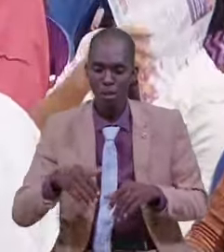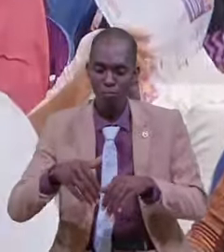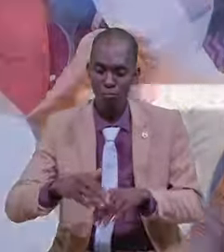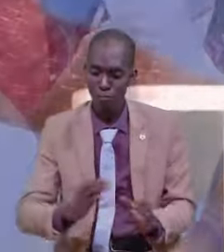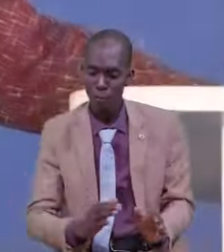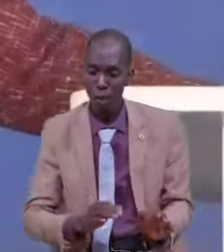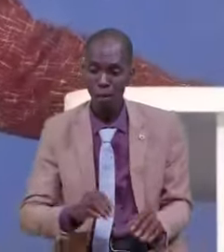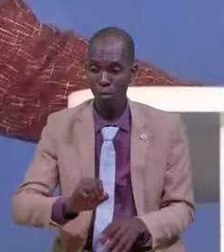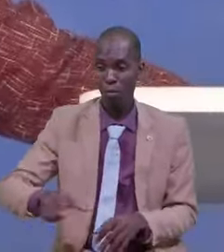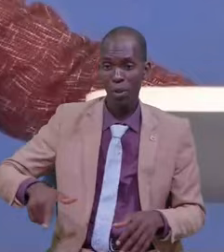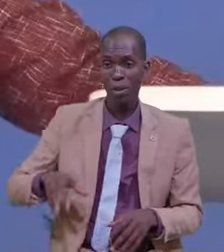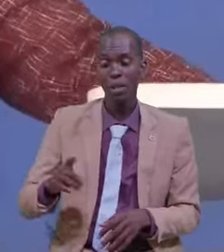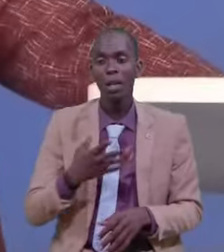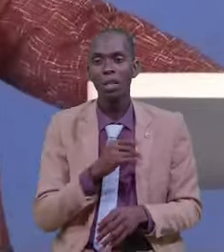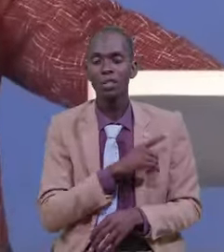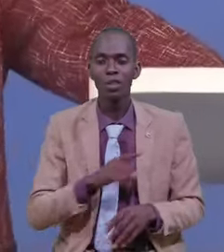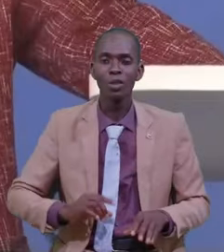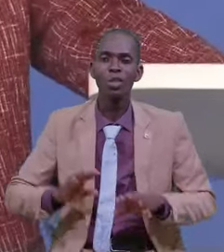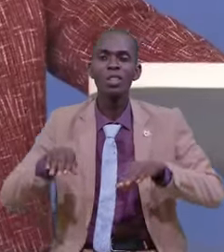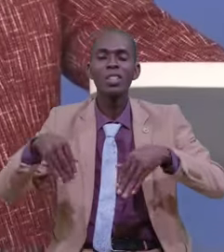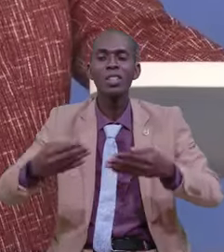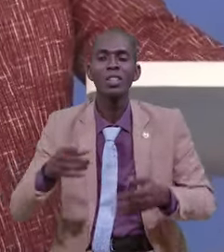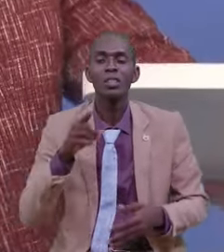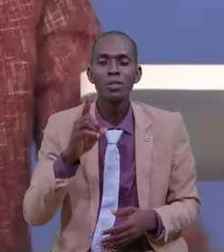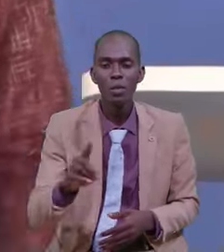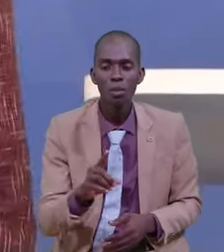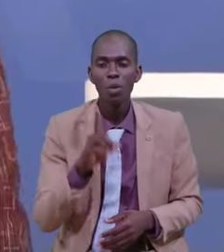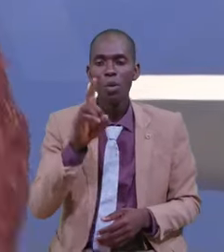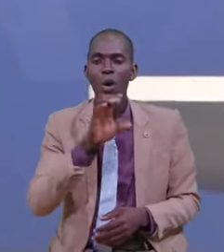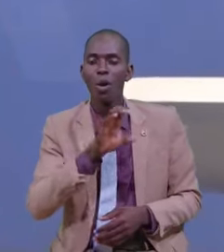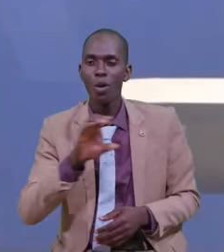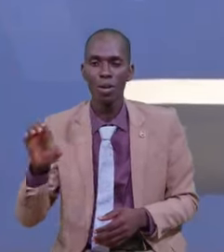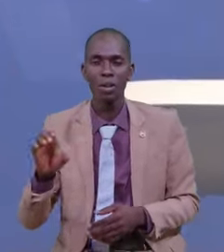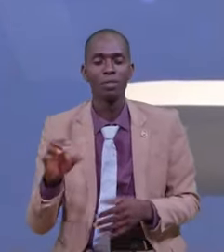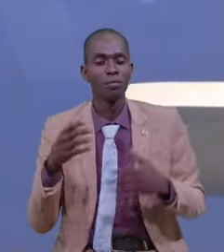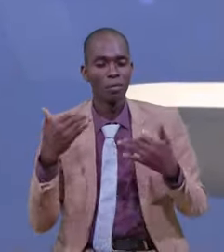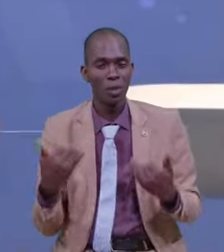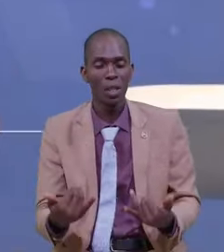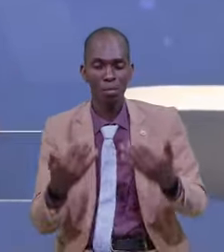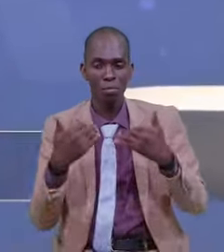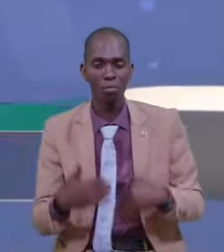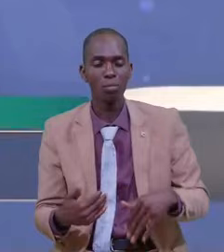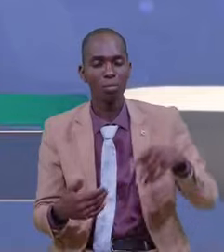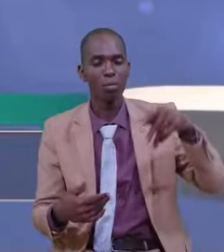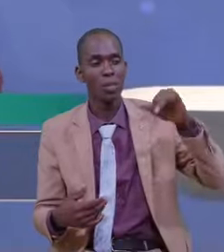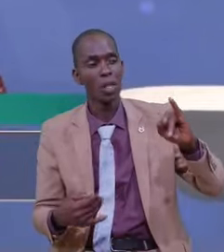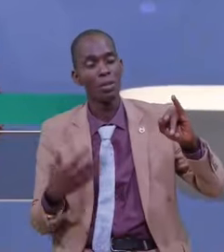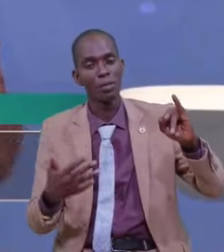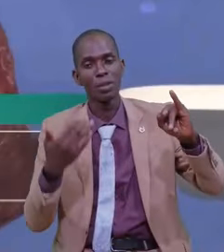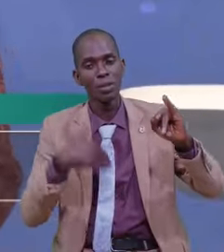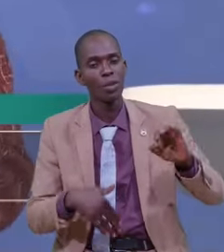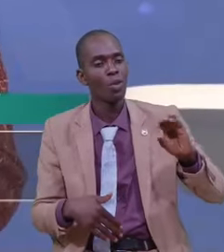an hundredfold. O is Obadiah, Obadiah's practical